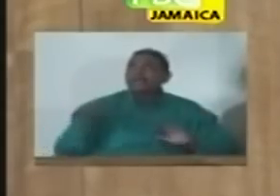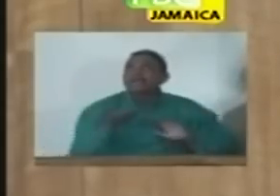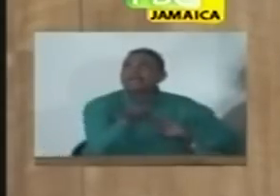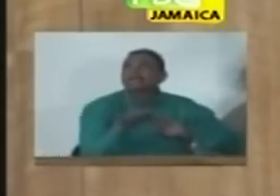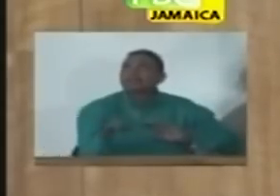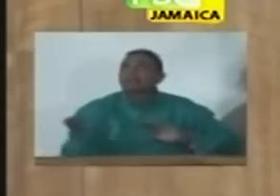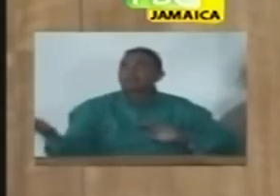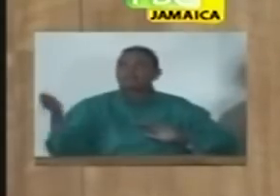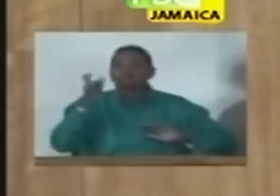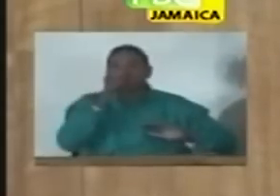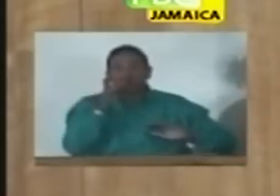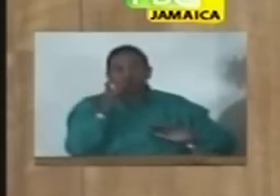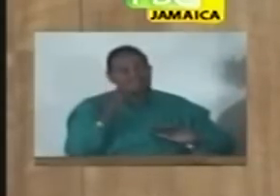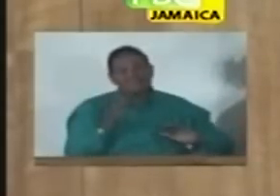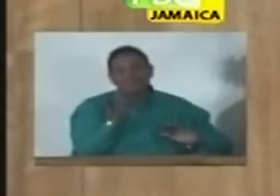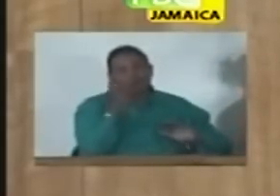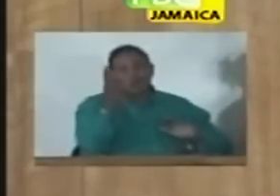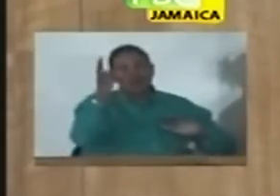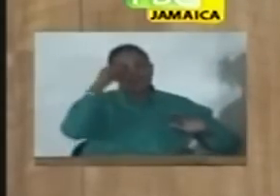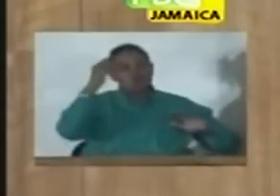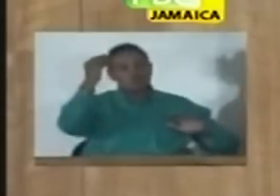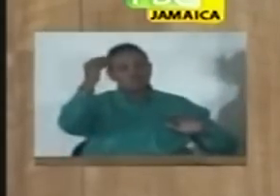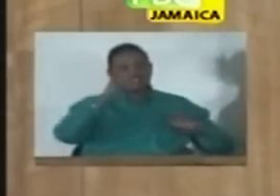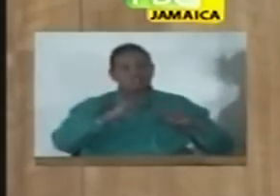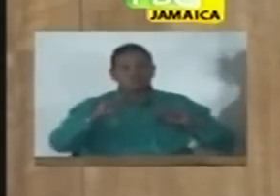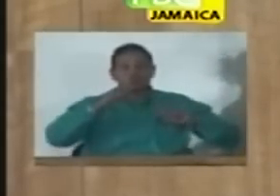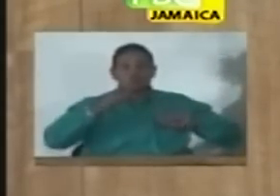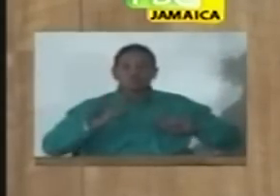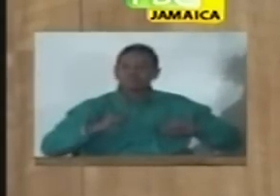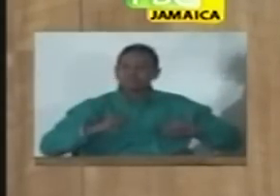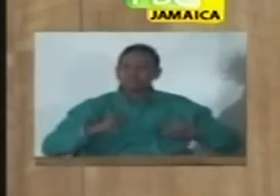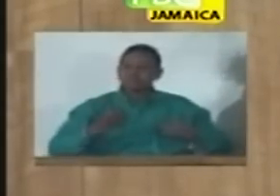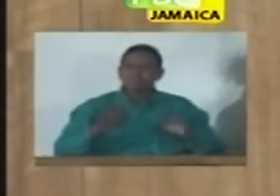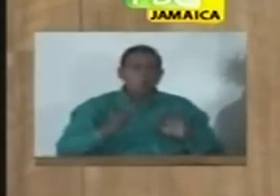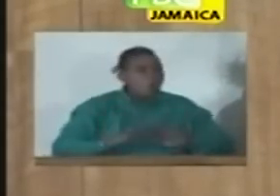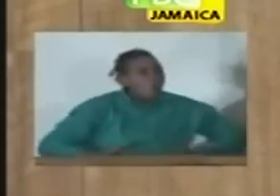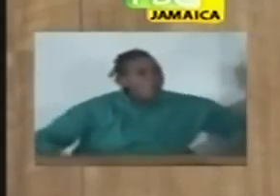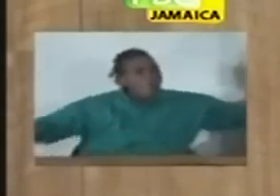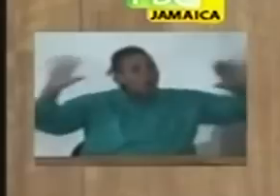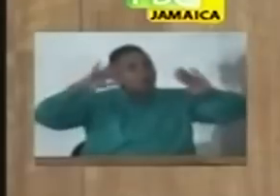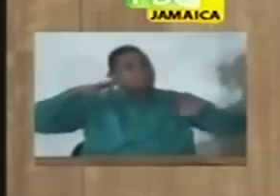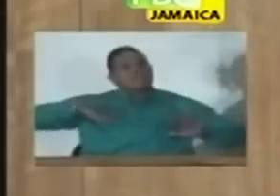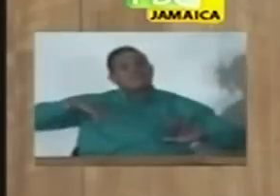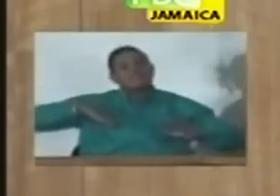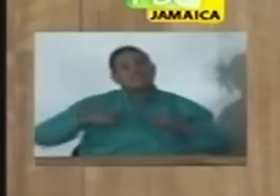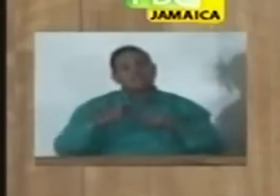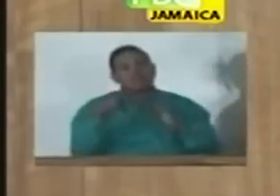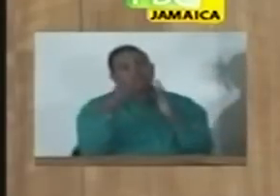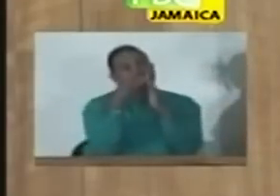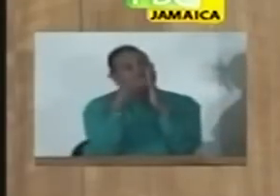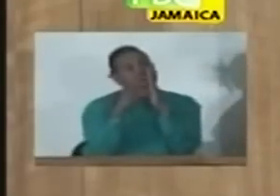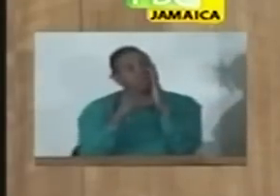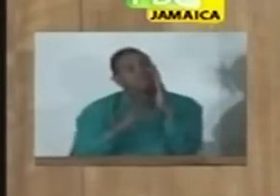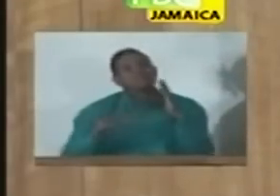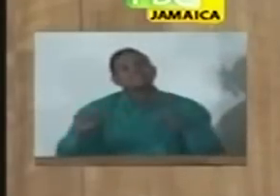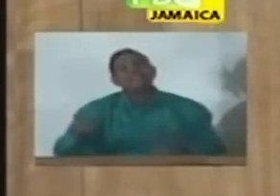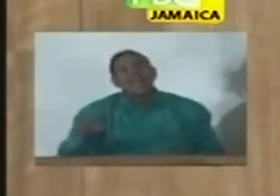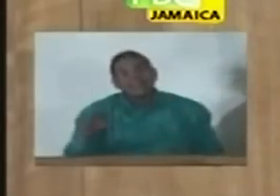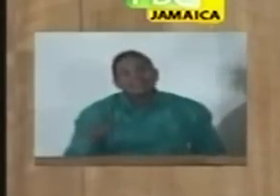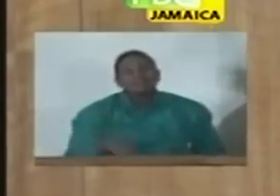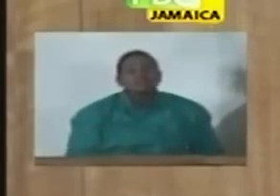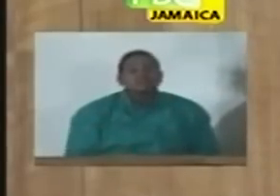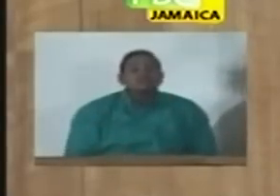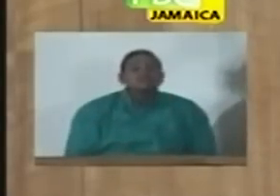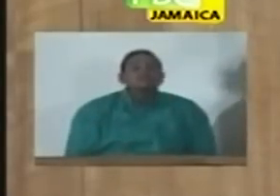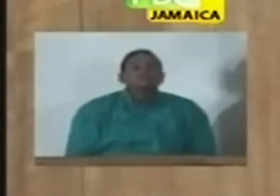man in the farthest corner of our district who could benefit from this. There is a way